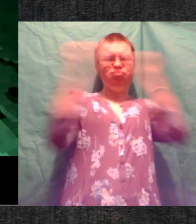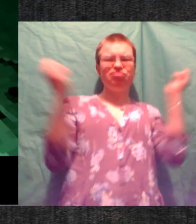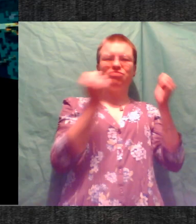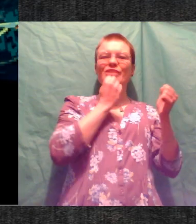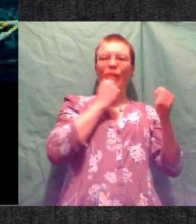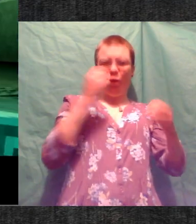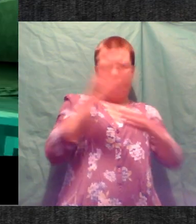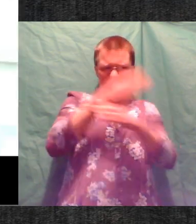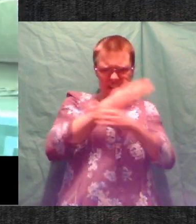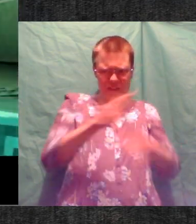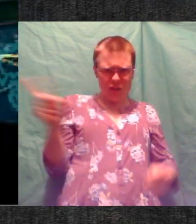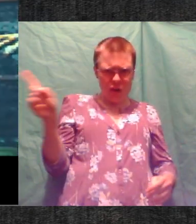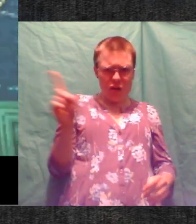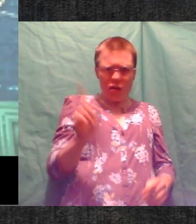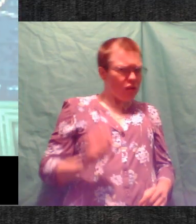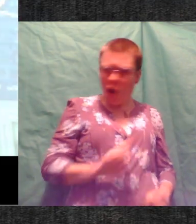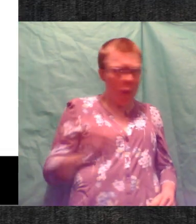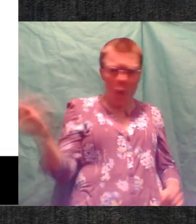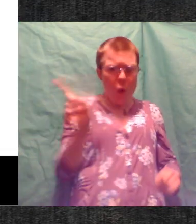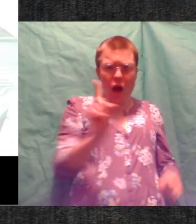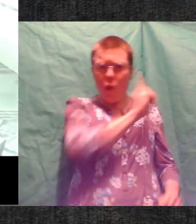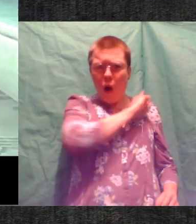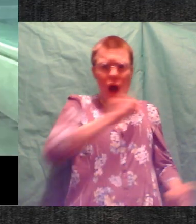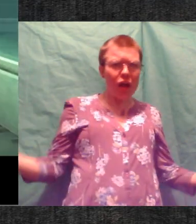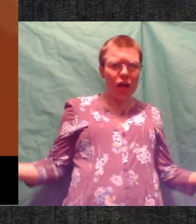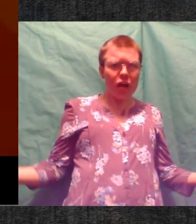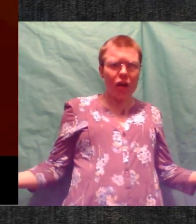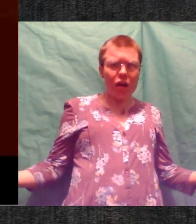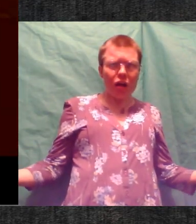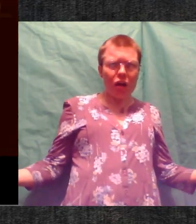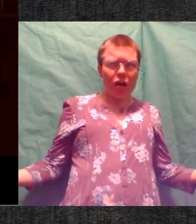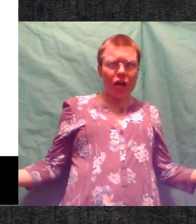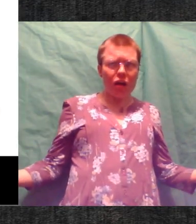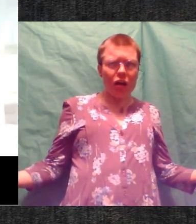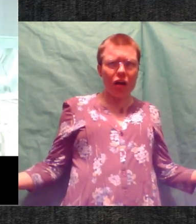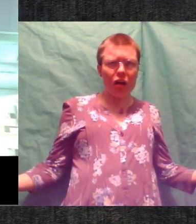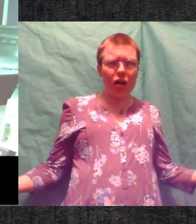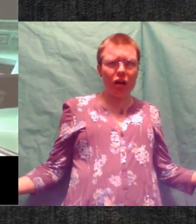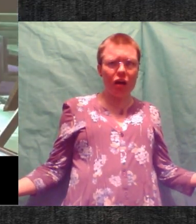Detonation code activated. No, why?